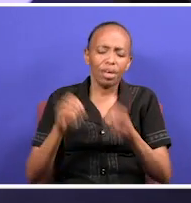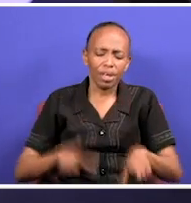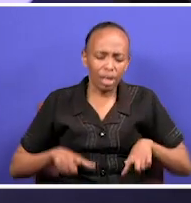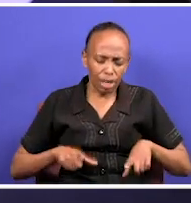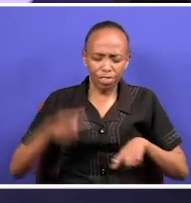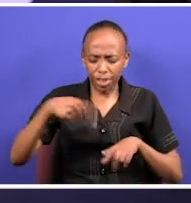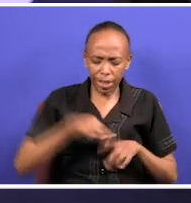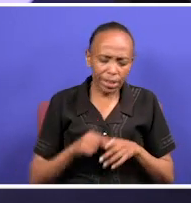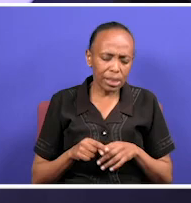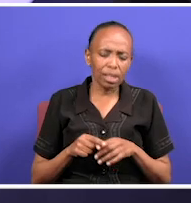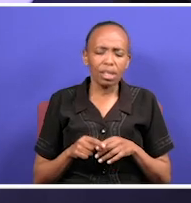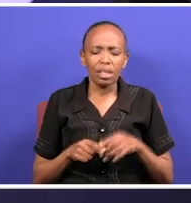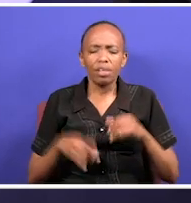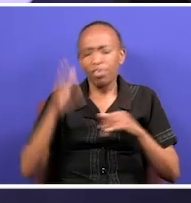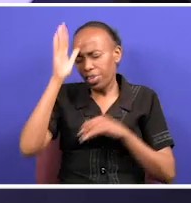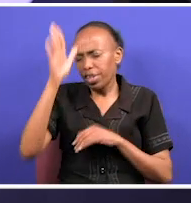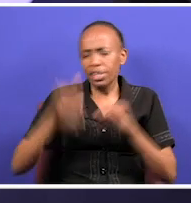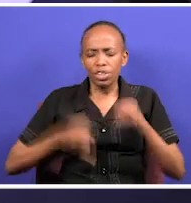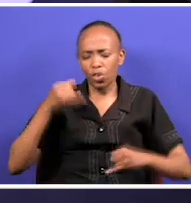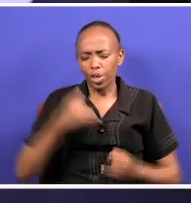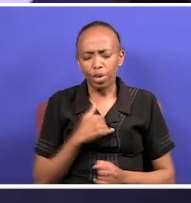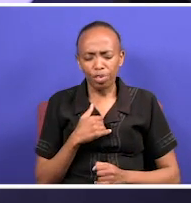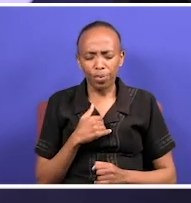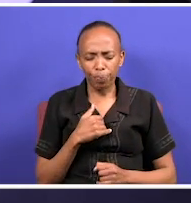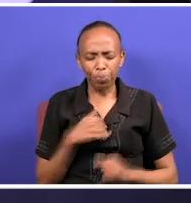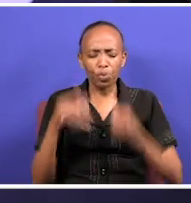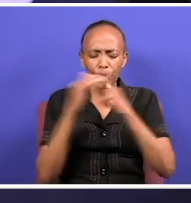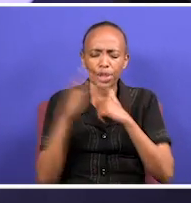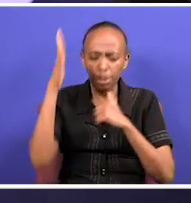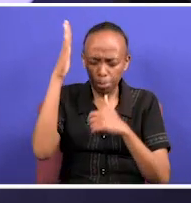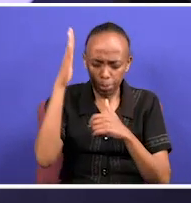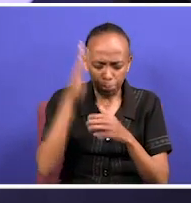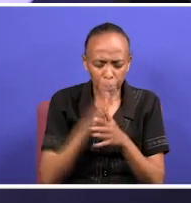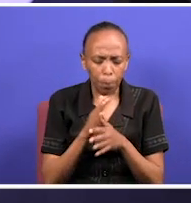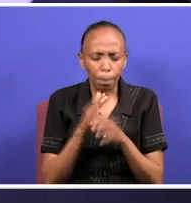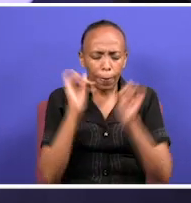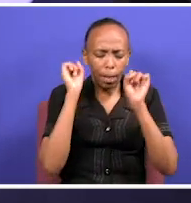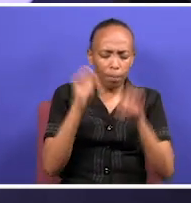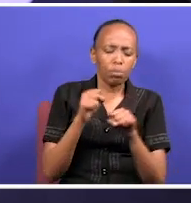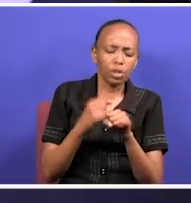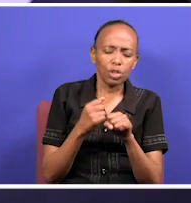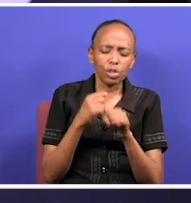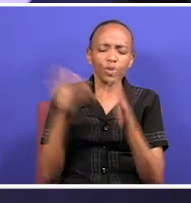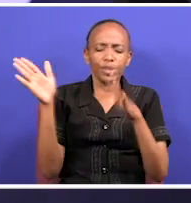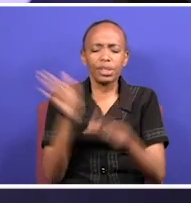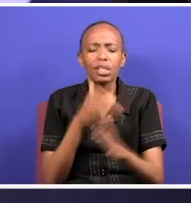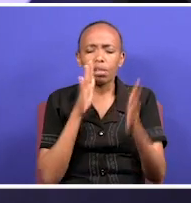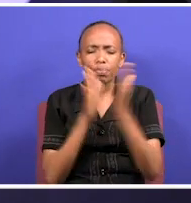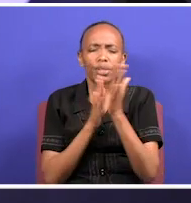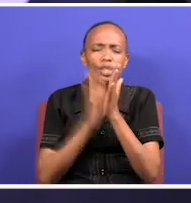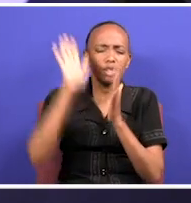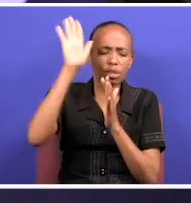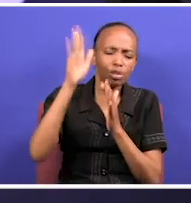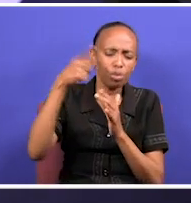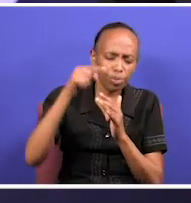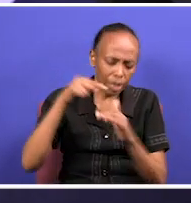lives. Father, it's a joy to worship you, to be able to sing praises to you.